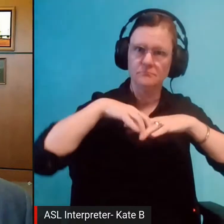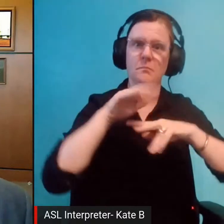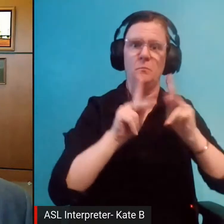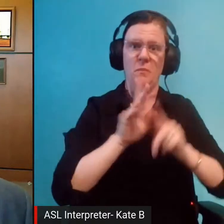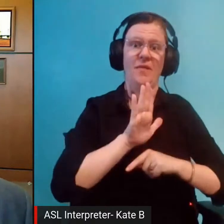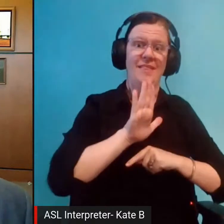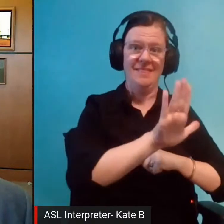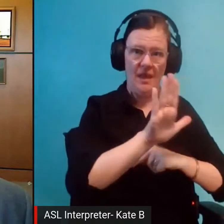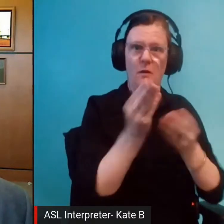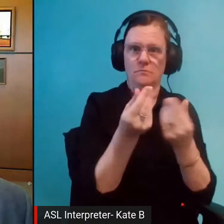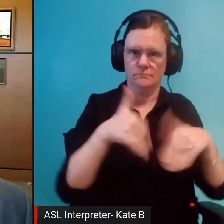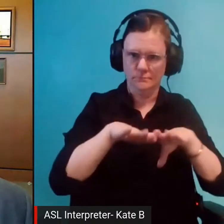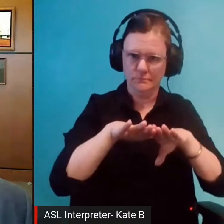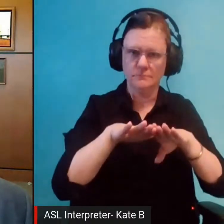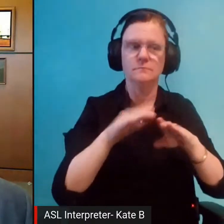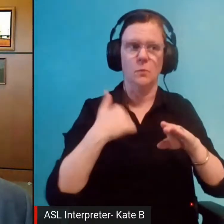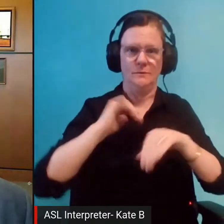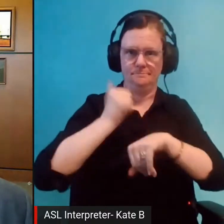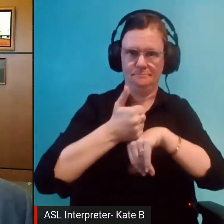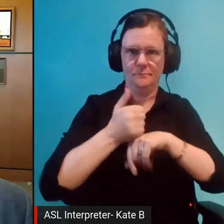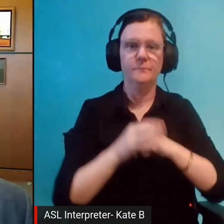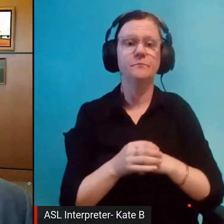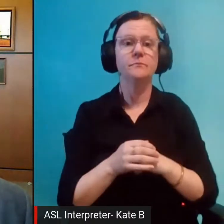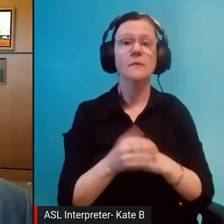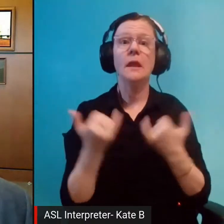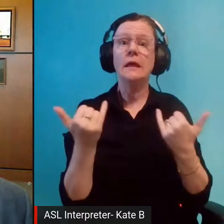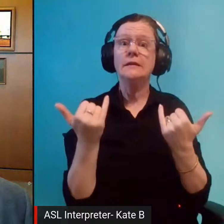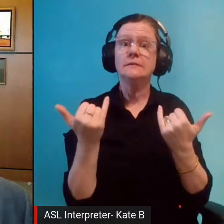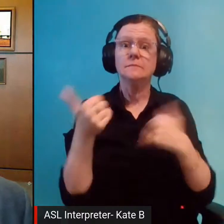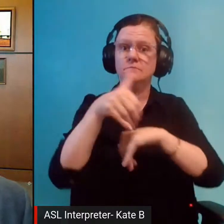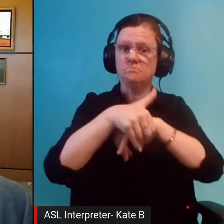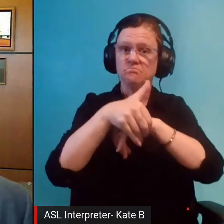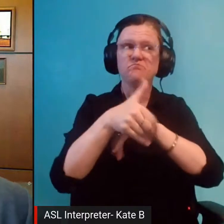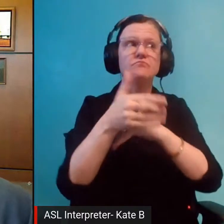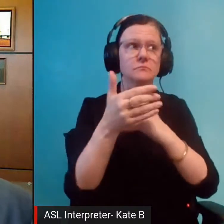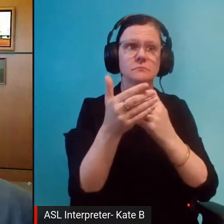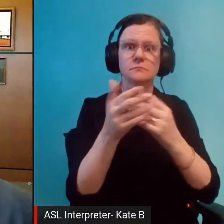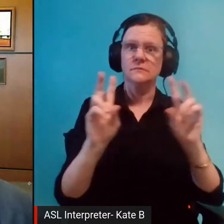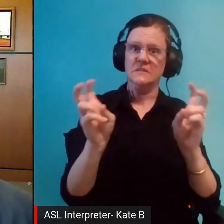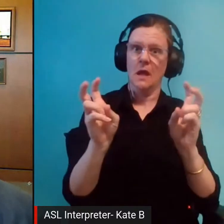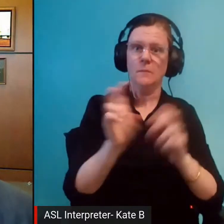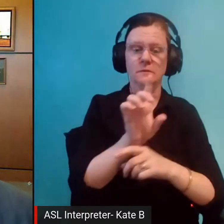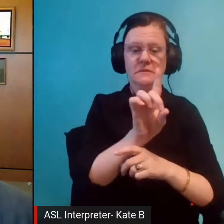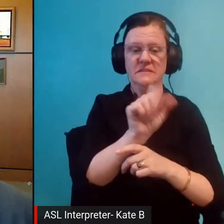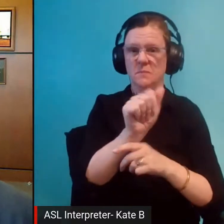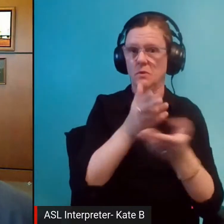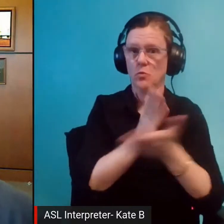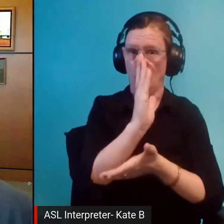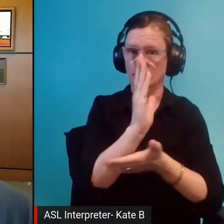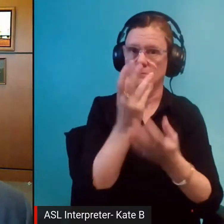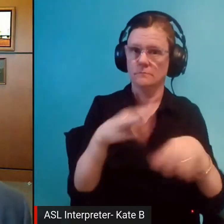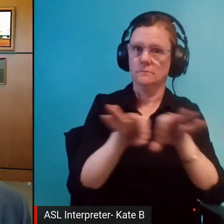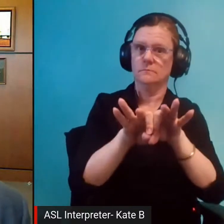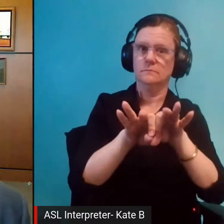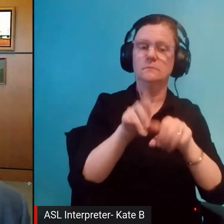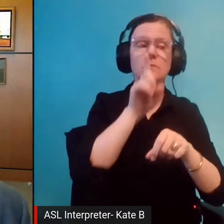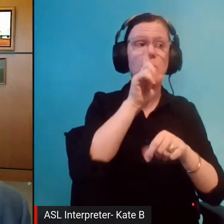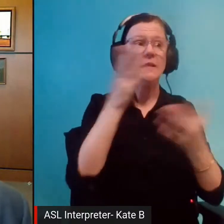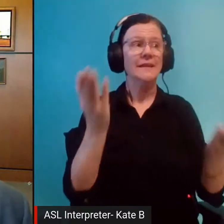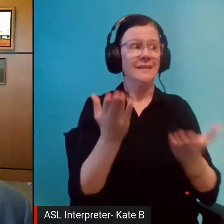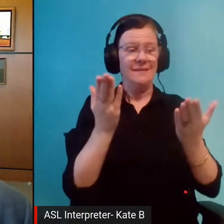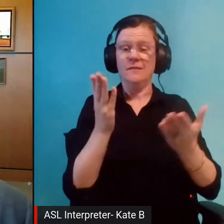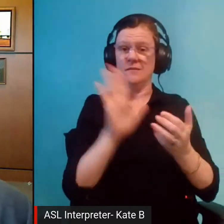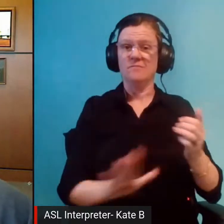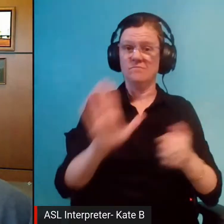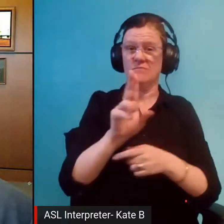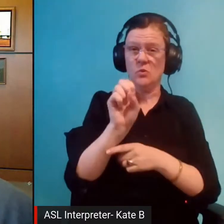very important topic of disability rights. You know, approximately 28% of adults in the United States live with